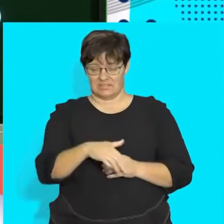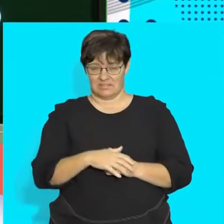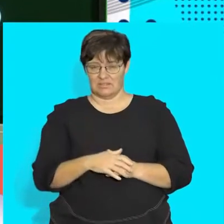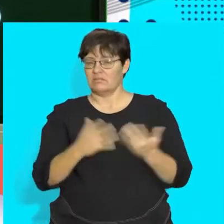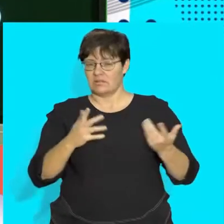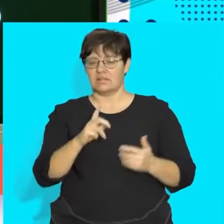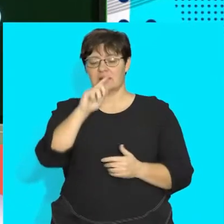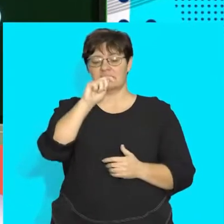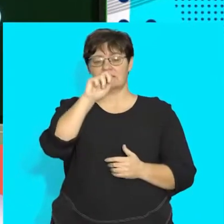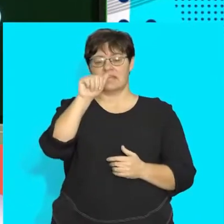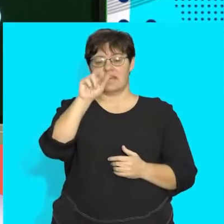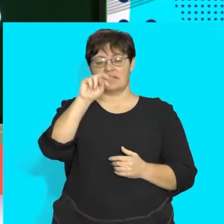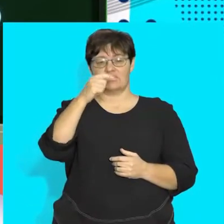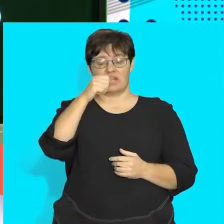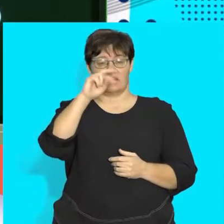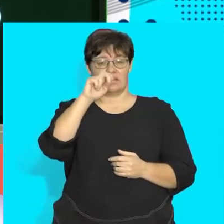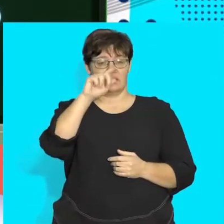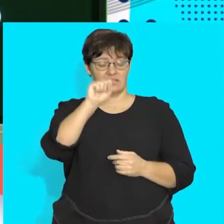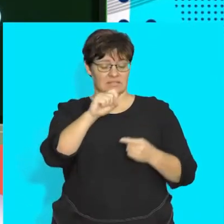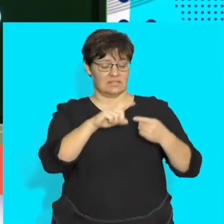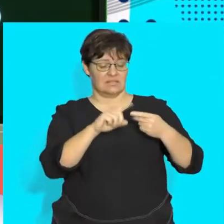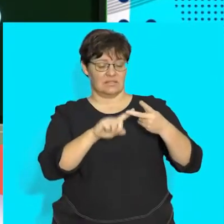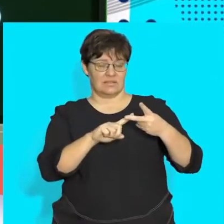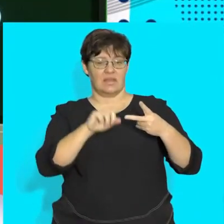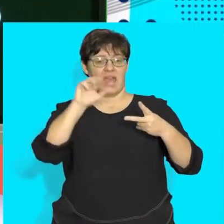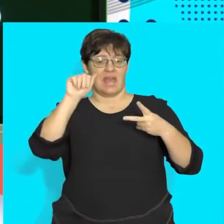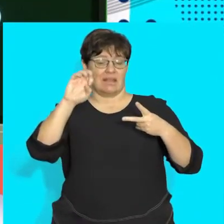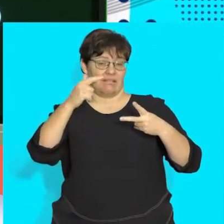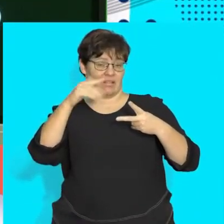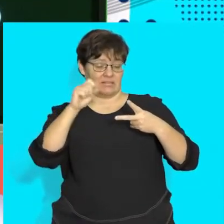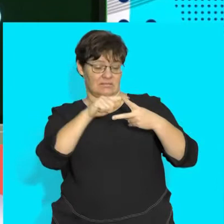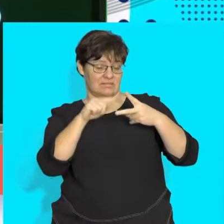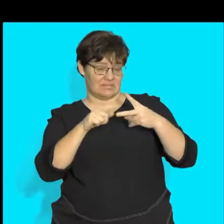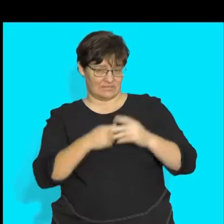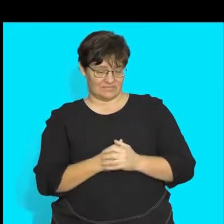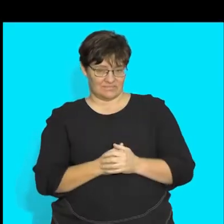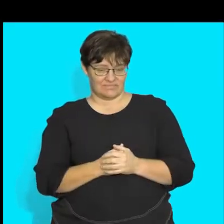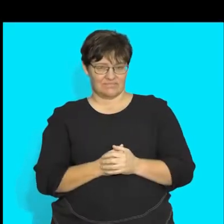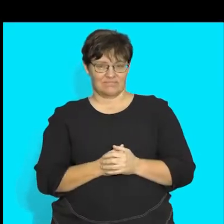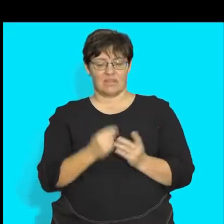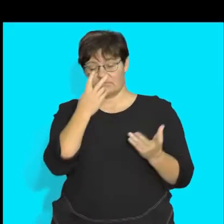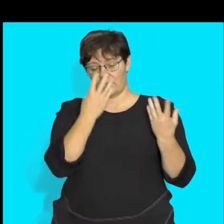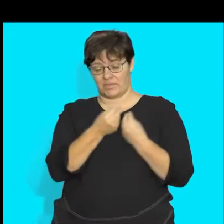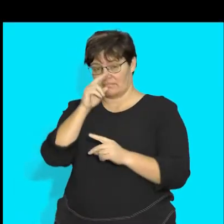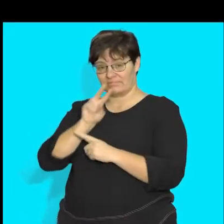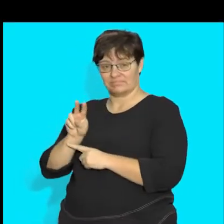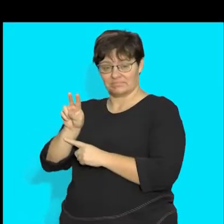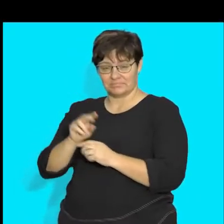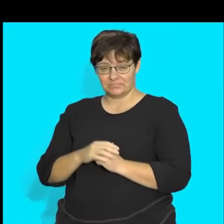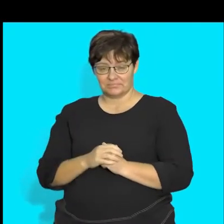we're going to be talking about tangents and angles. And so let's get straight into it. If you guys turn to the board with me,